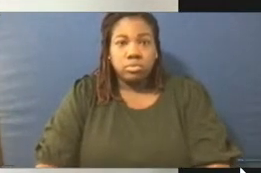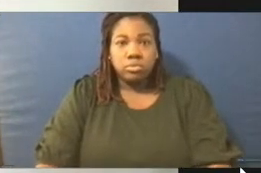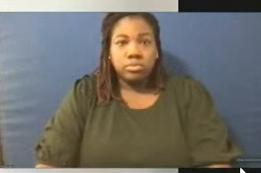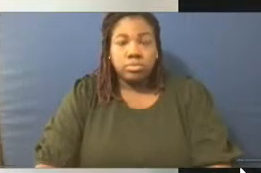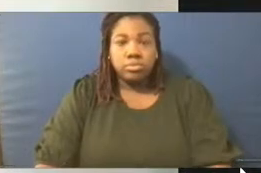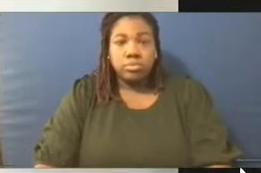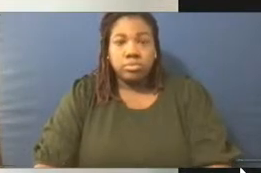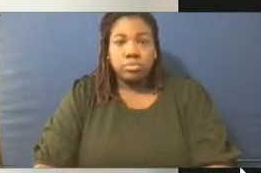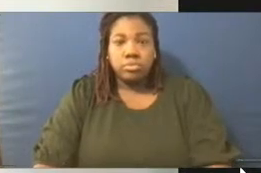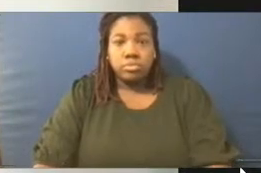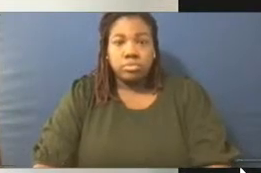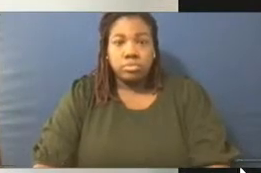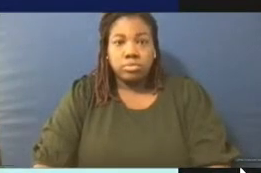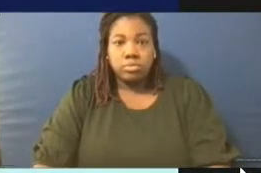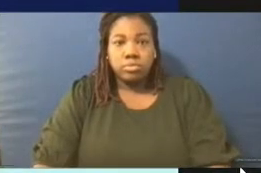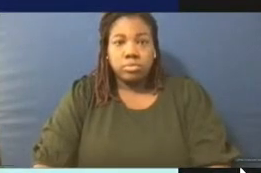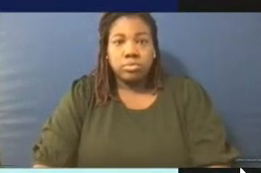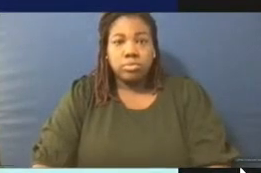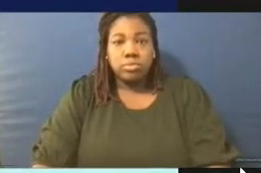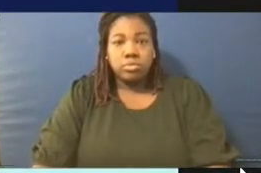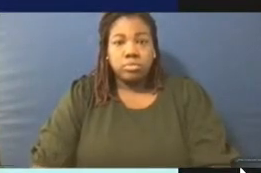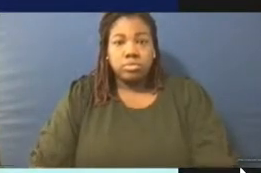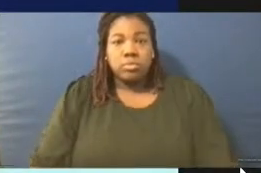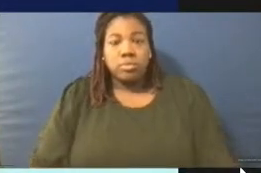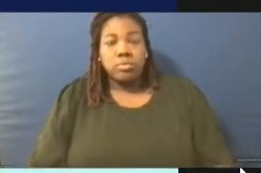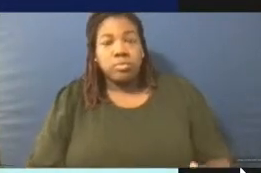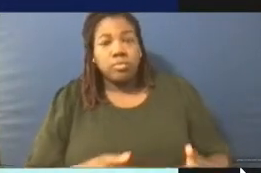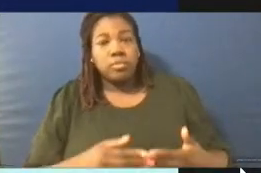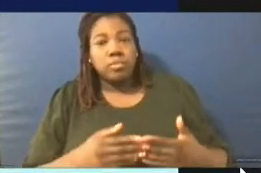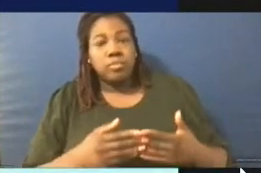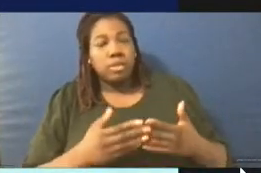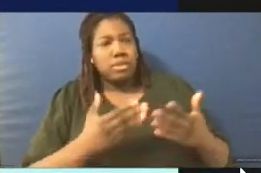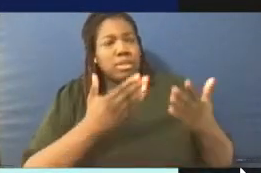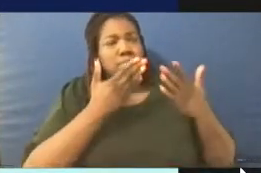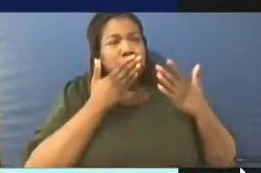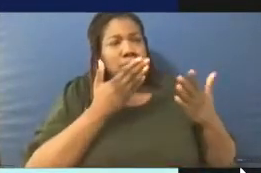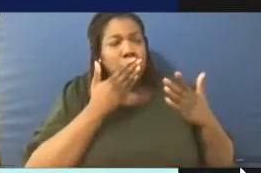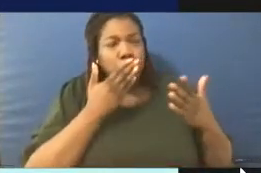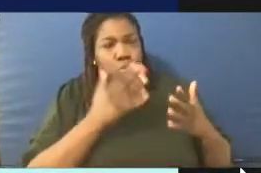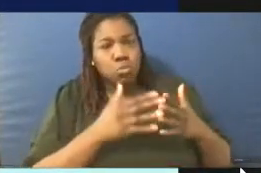Ms. Turner, please. Thank you. Thank you. Thank you so much, Chair.